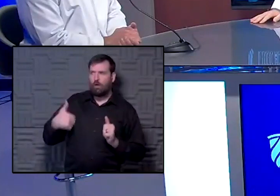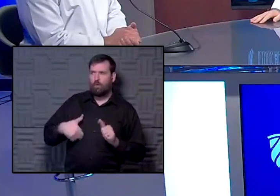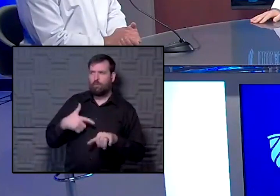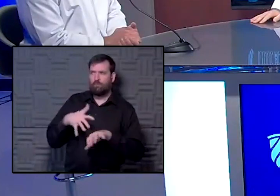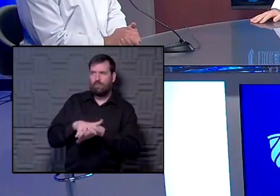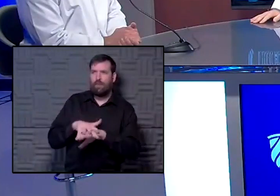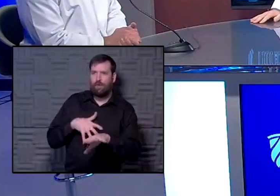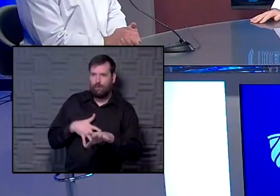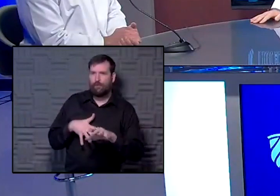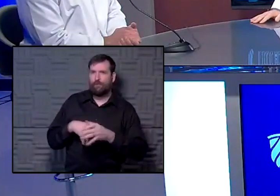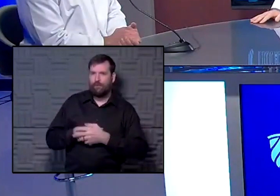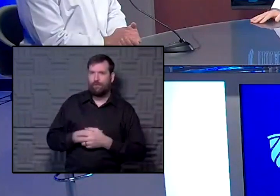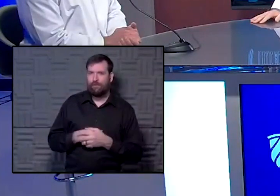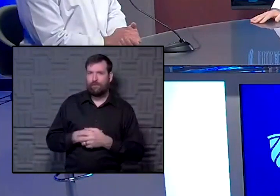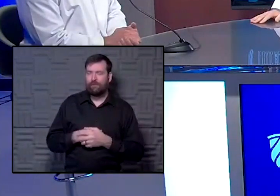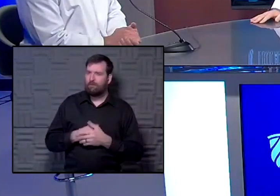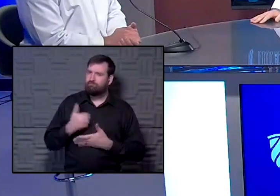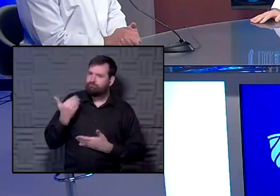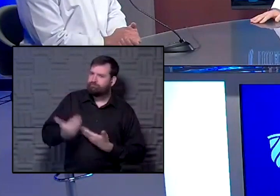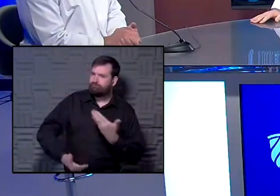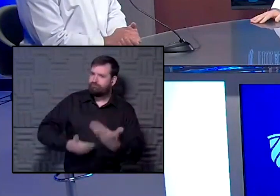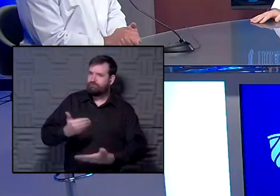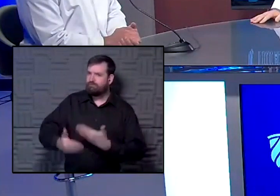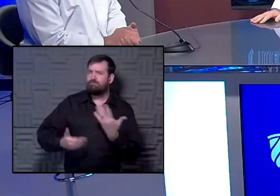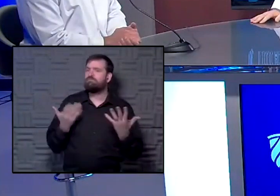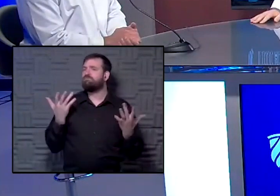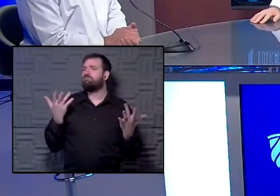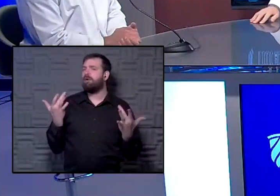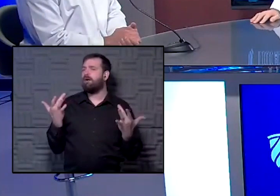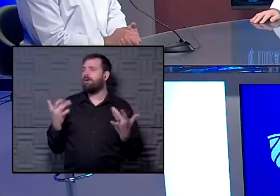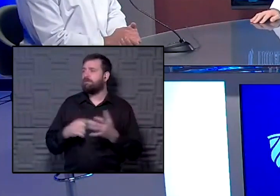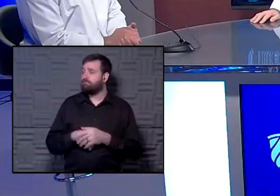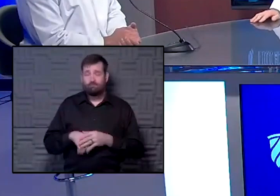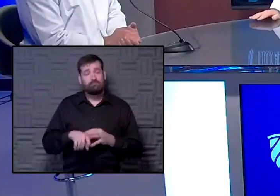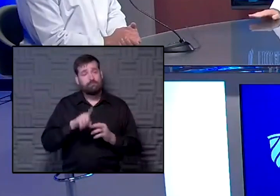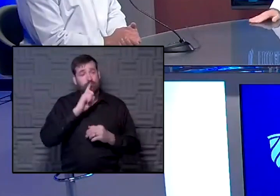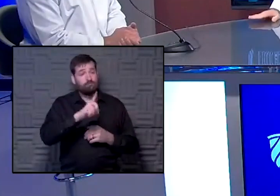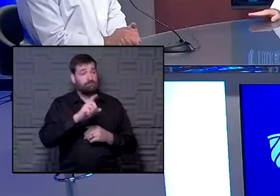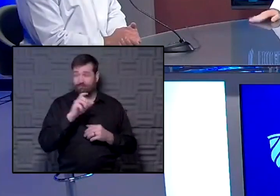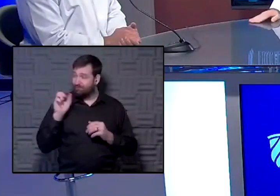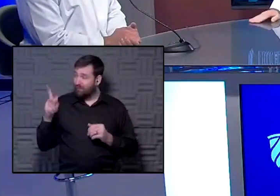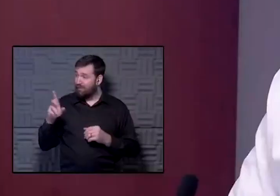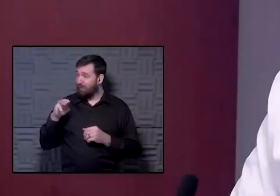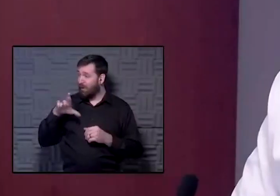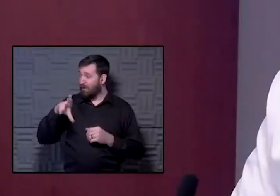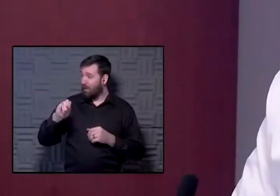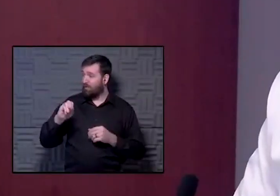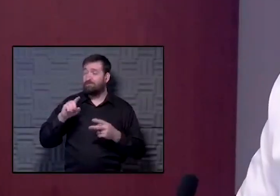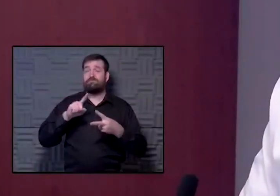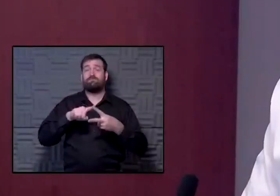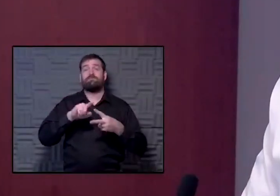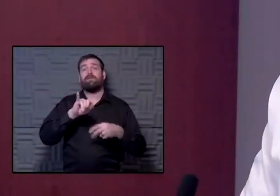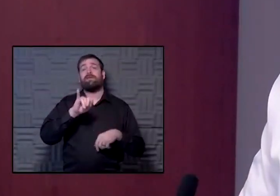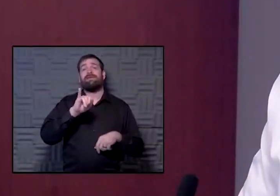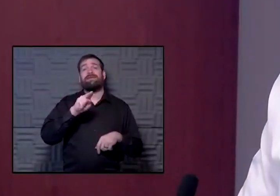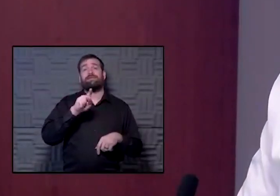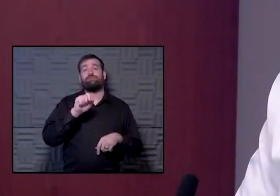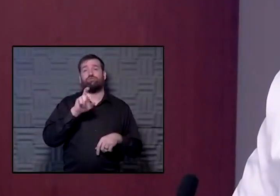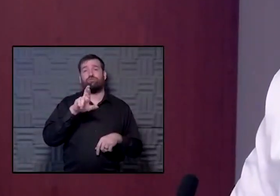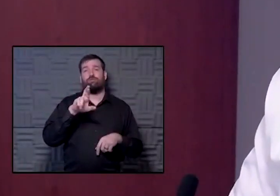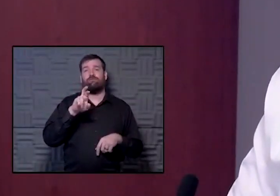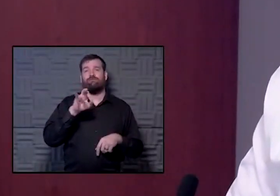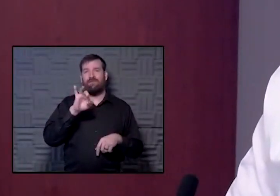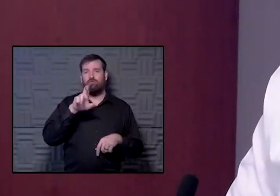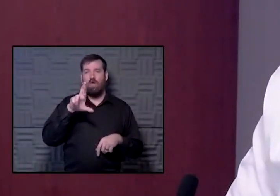slow getting going, and they want to know why that is. Sure. Okay, Mario. So the interferon beta